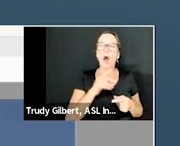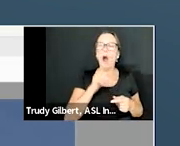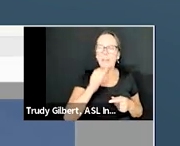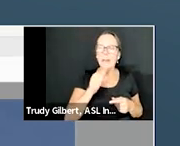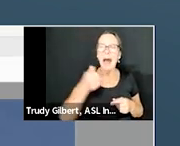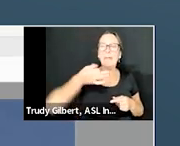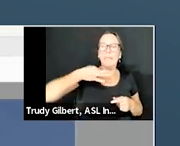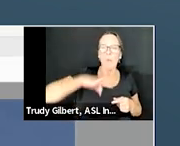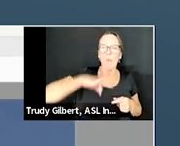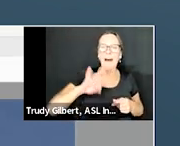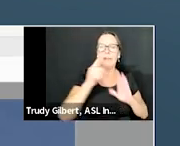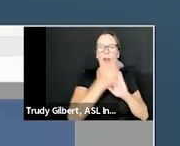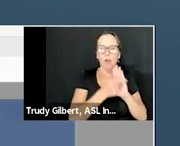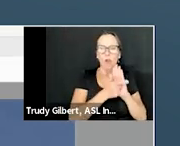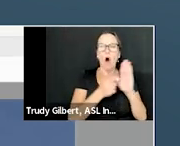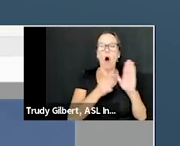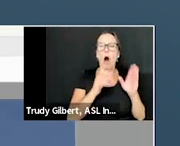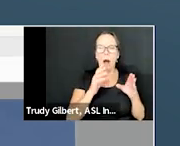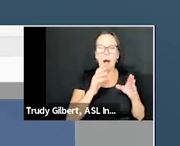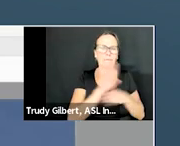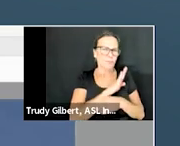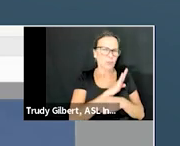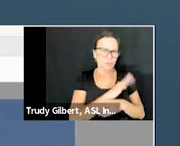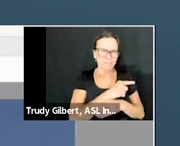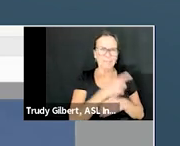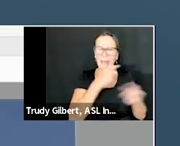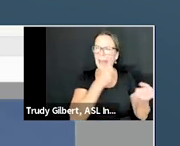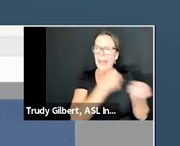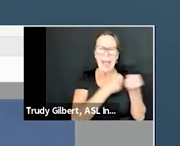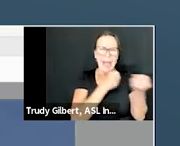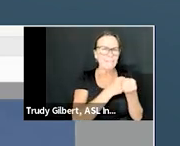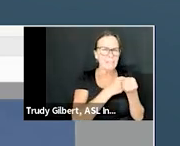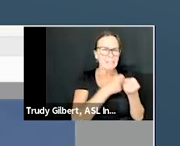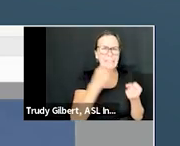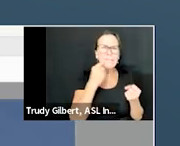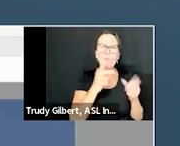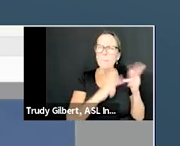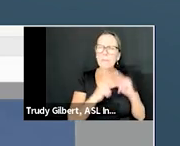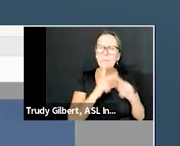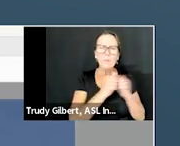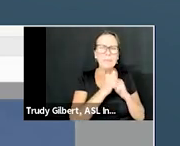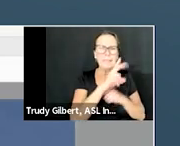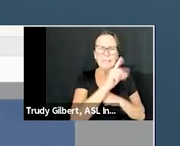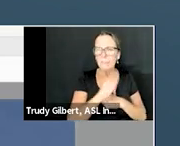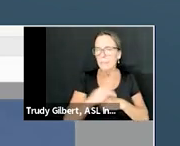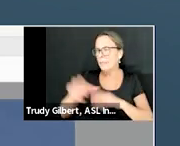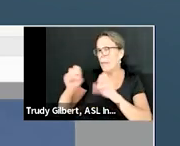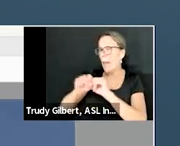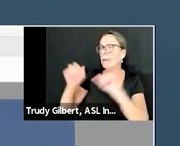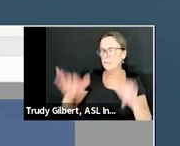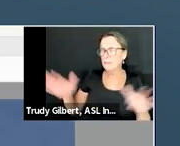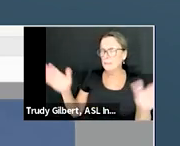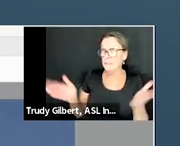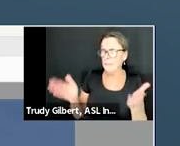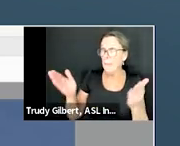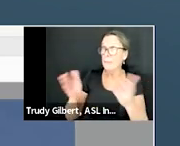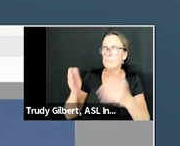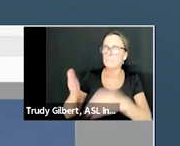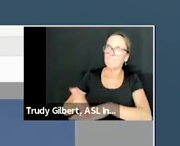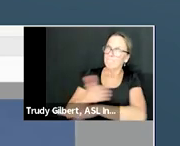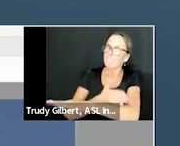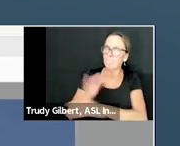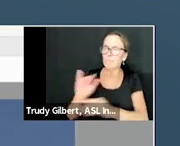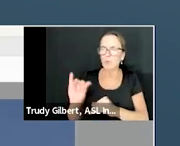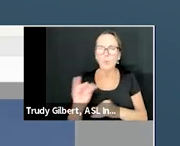law firm. We do advocacy for people with disabilities, and we do systemic work as well. But we